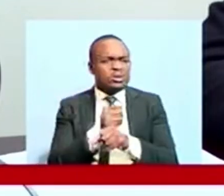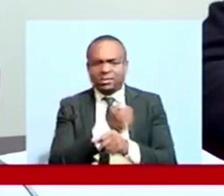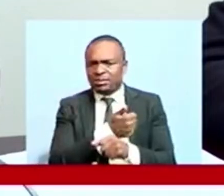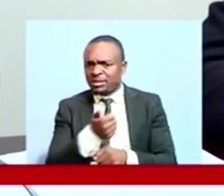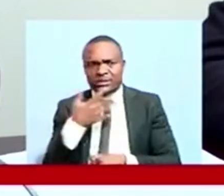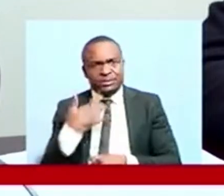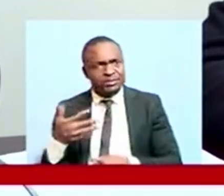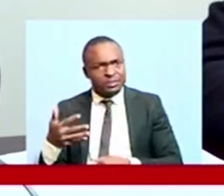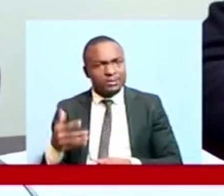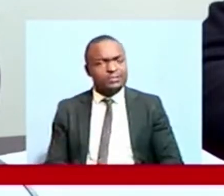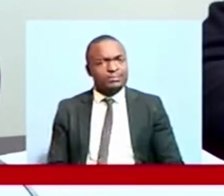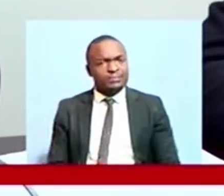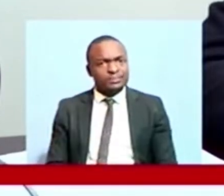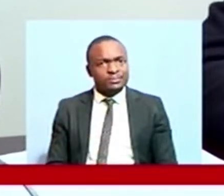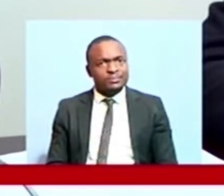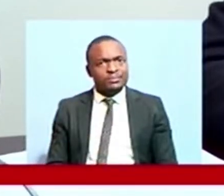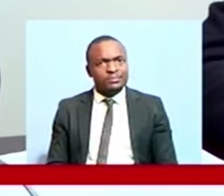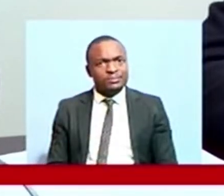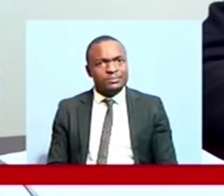true.